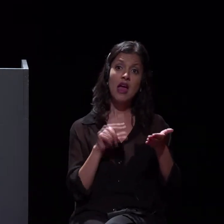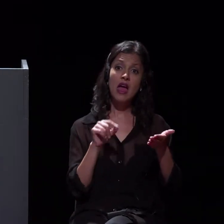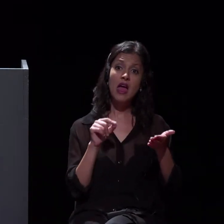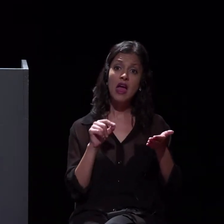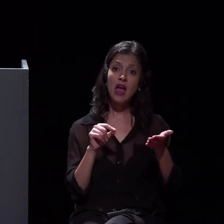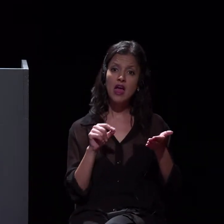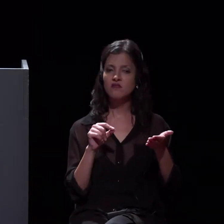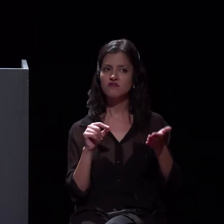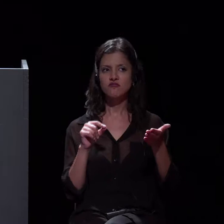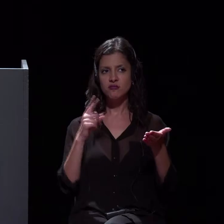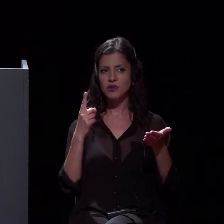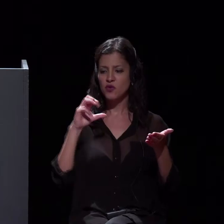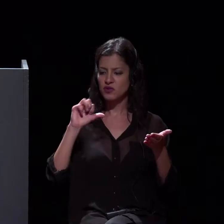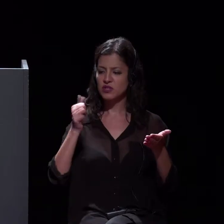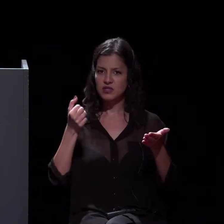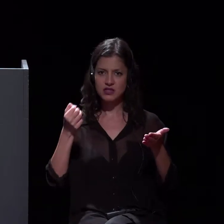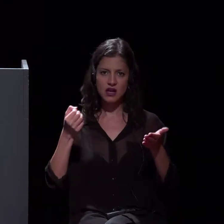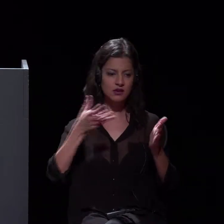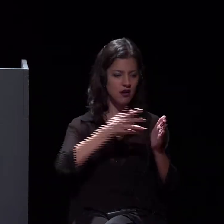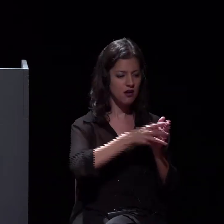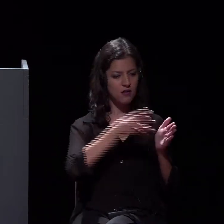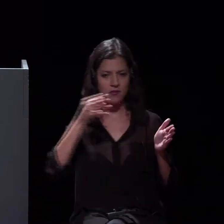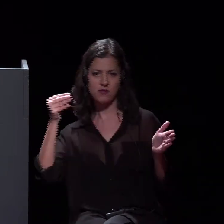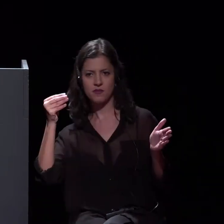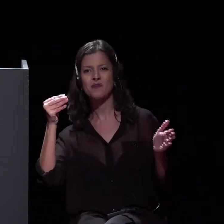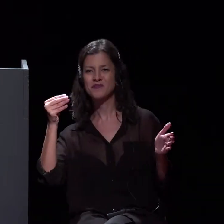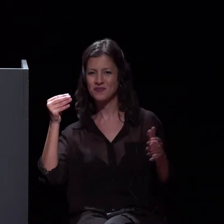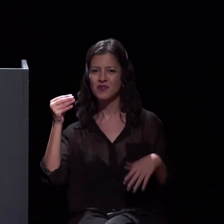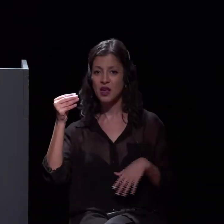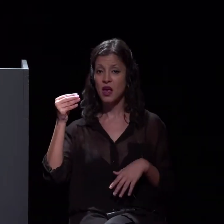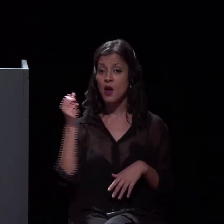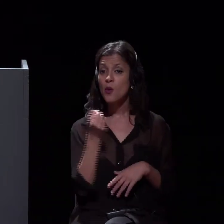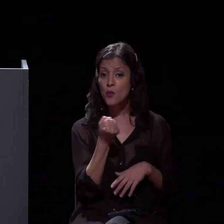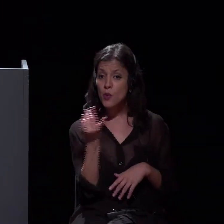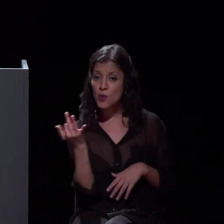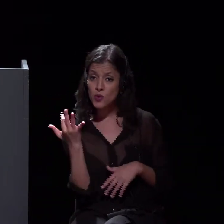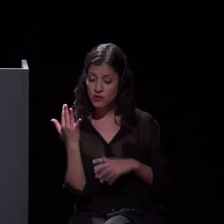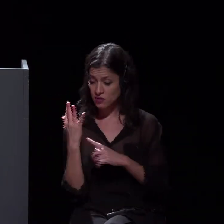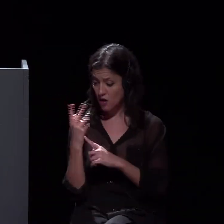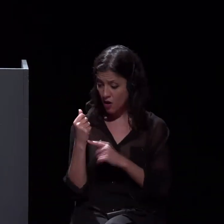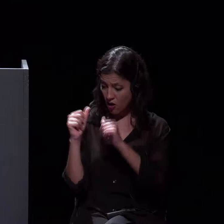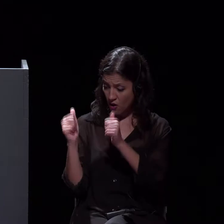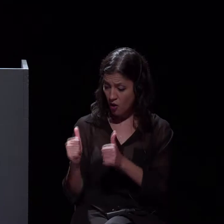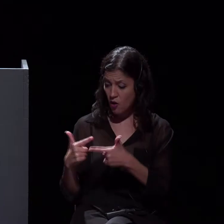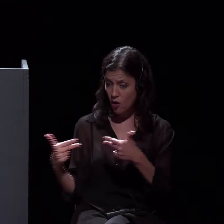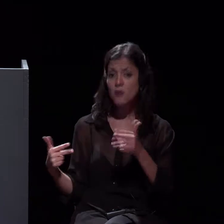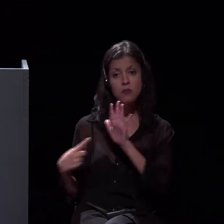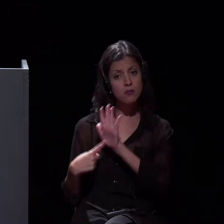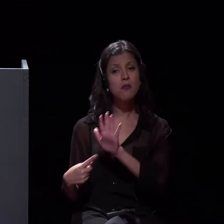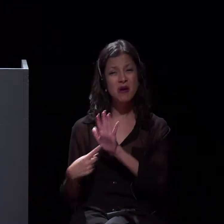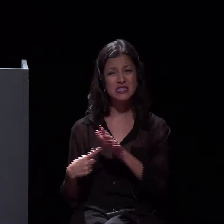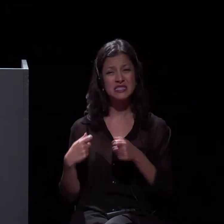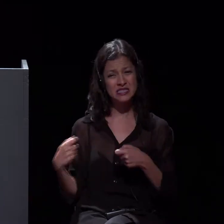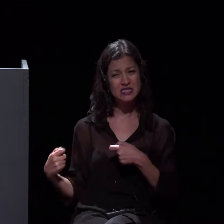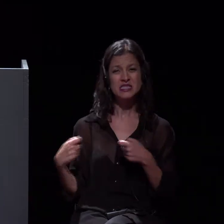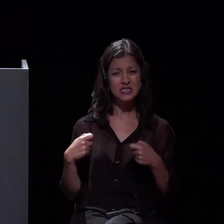these works also feature that tension in the sense that they make a critique or articulate a critique of